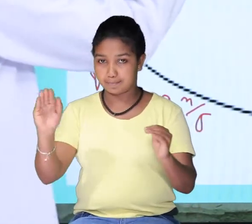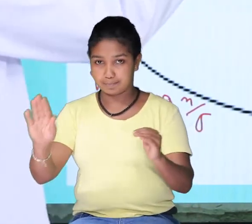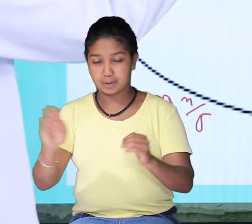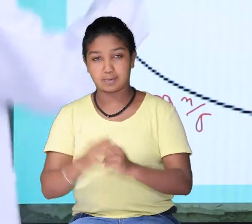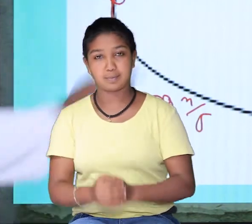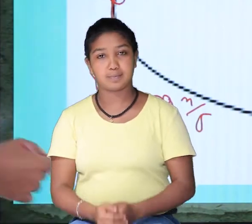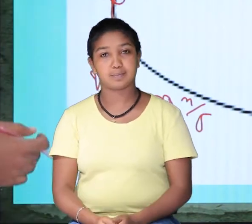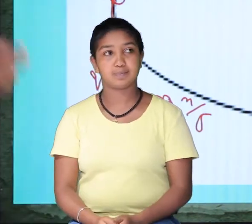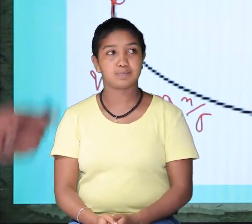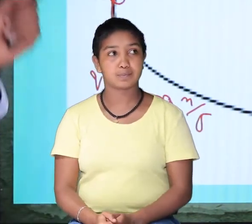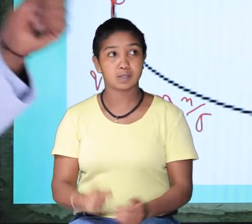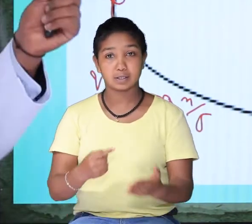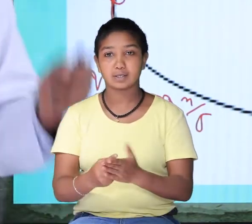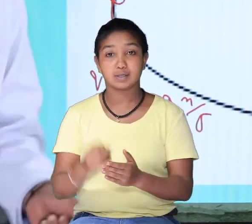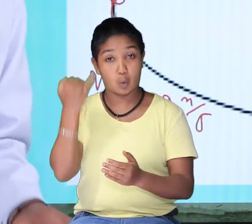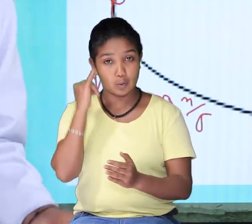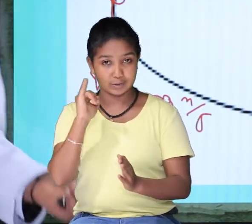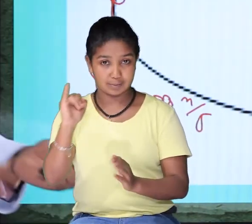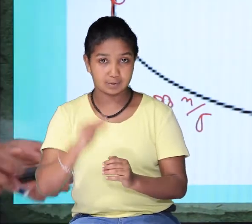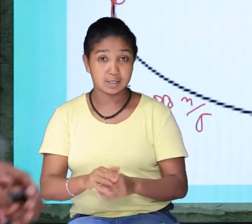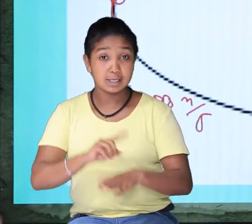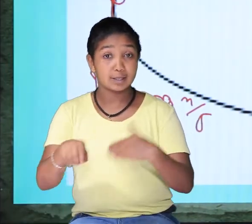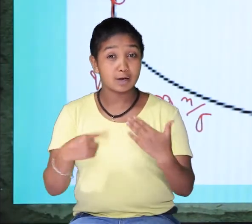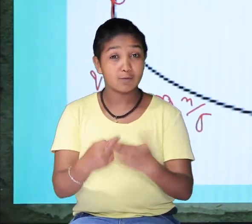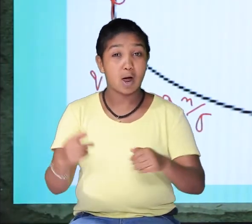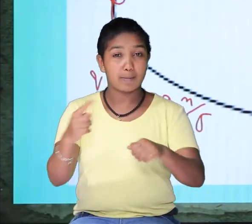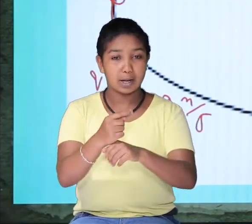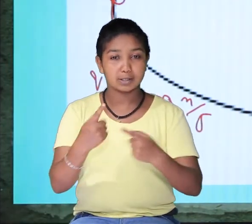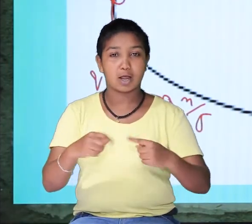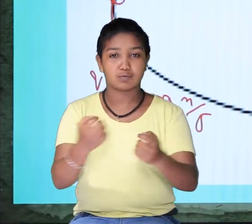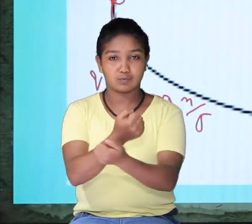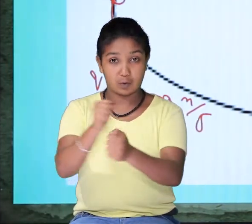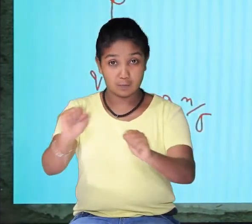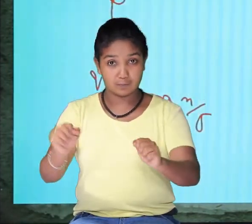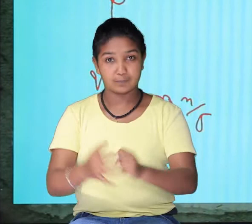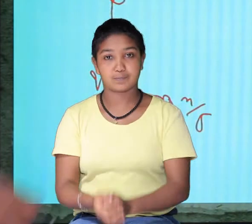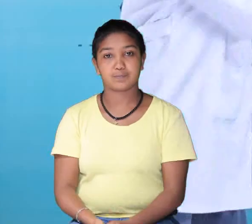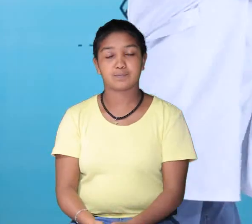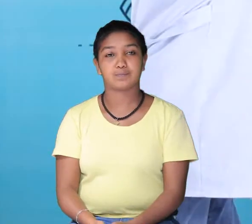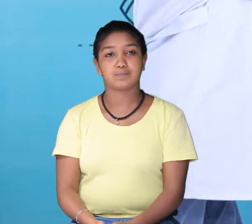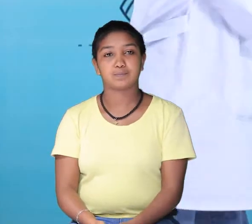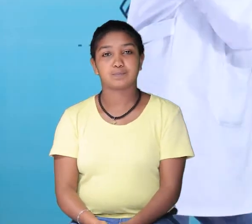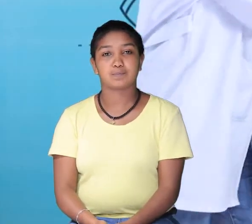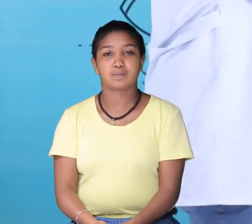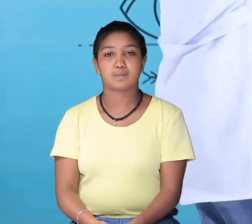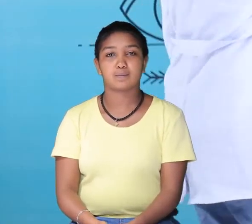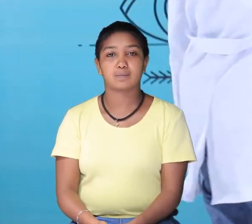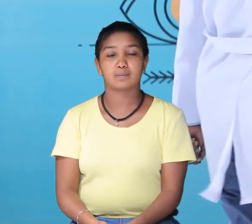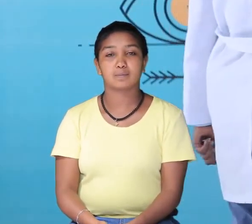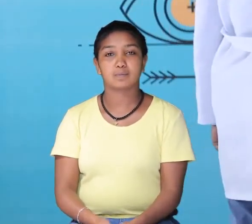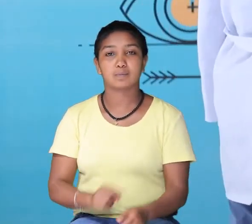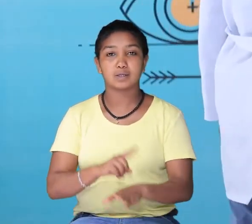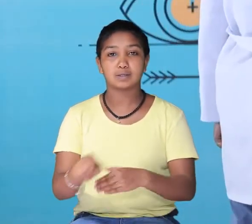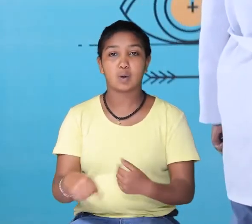point B. This is a concept. Therefore, let's apply and try to solve for it. So